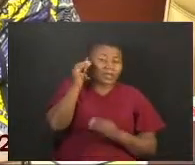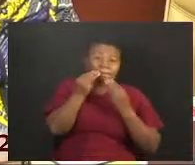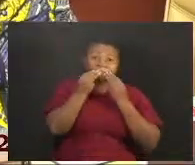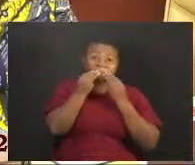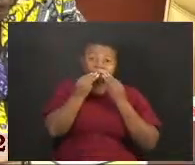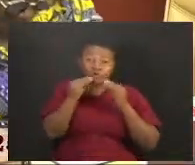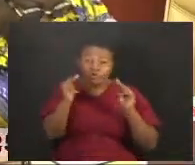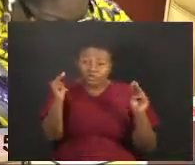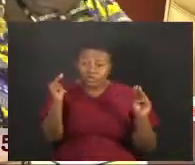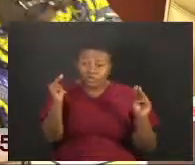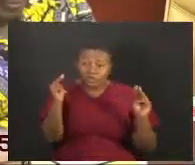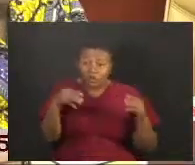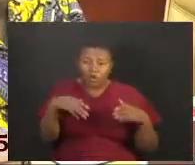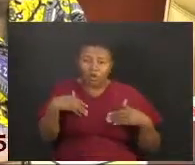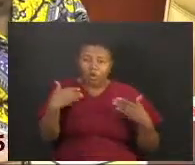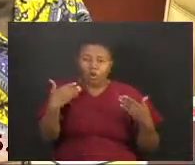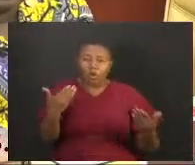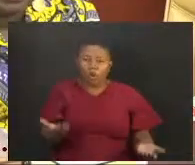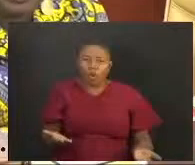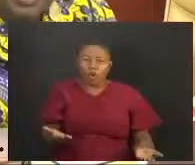Is he going to make a statement?